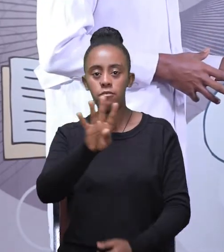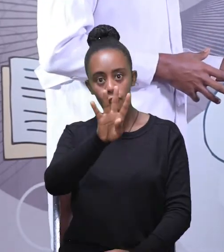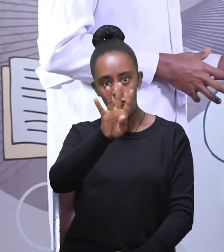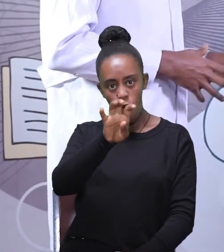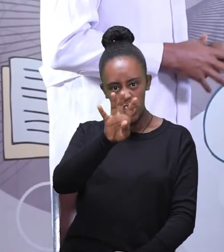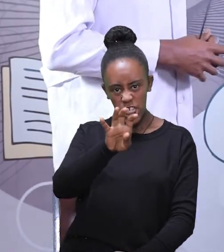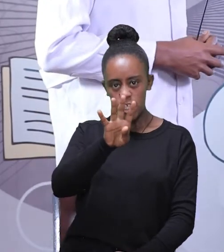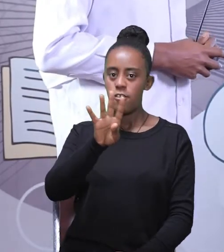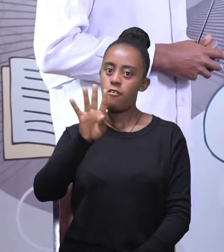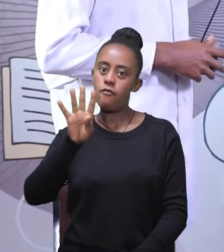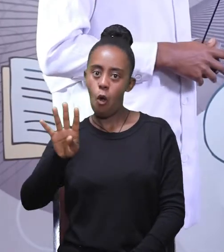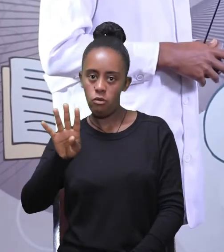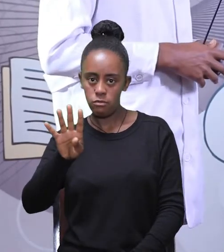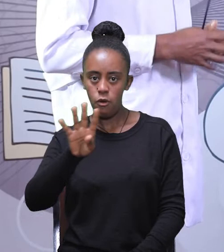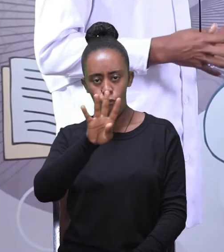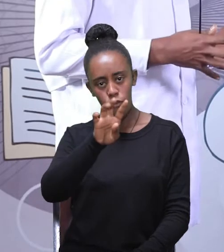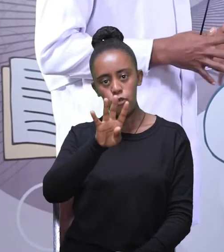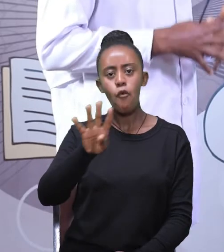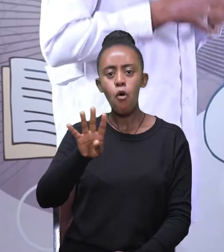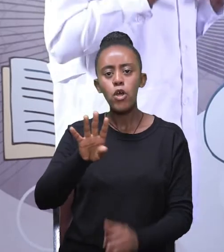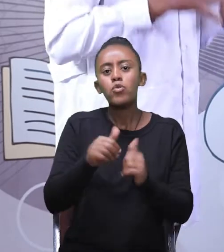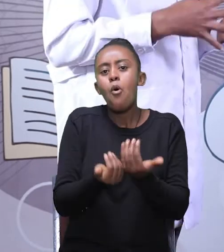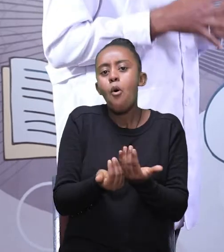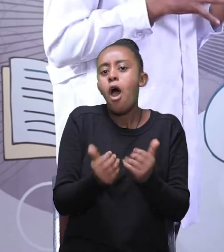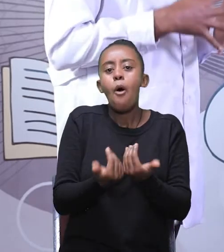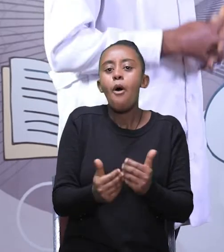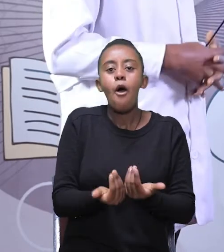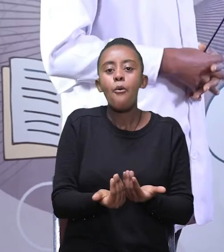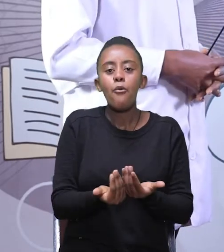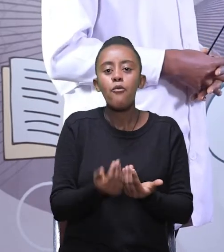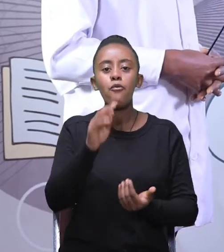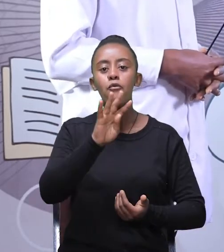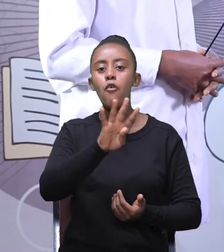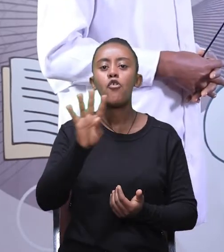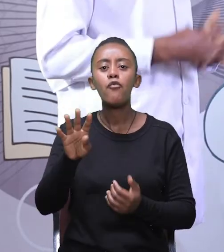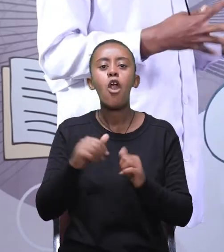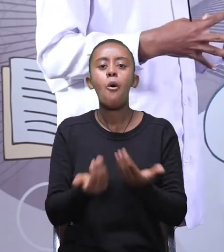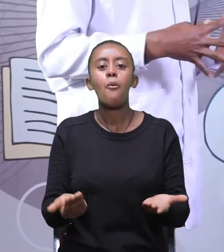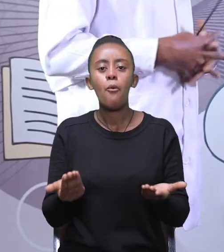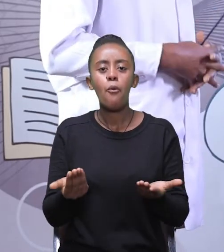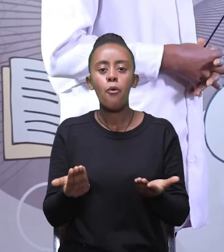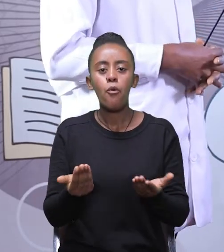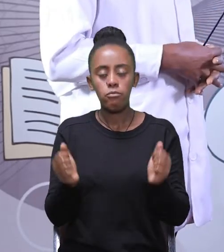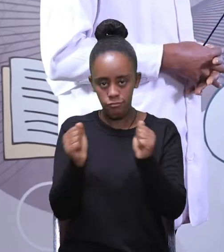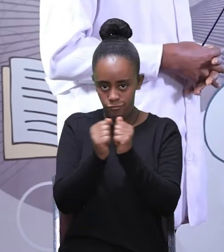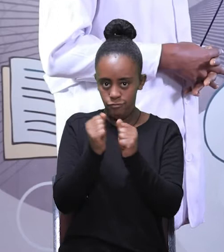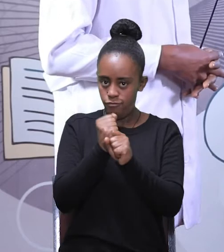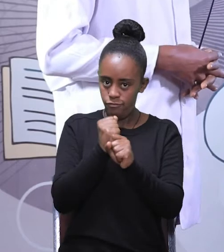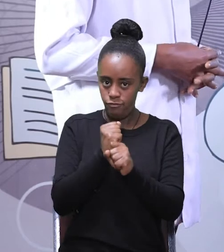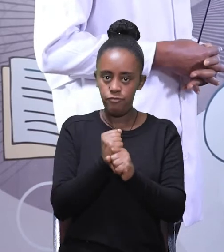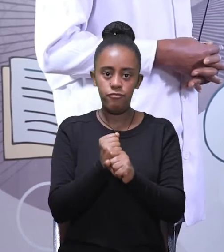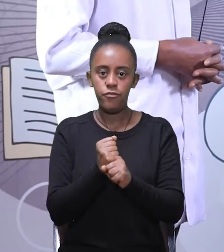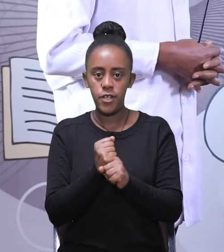this number is 44. So, how do you spell the word 44, student? Let us do together.